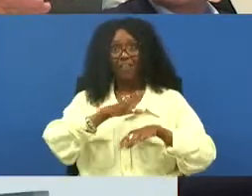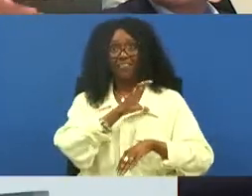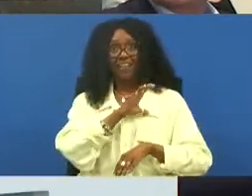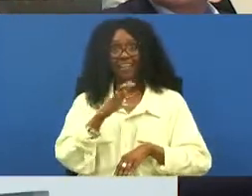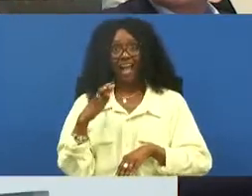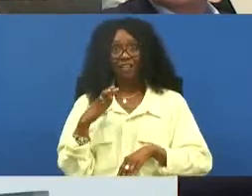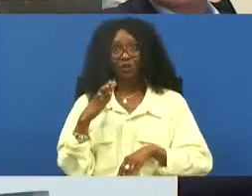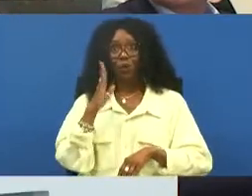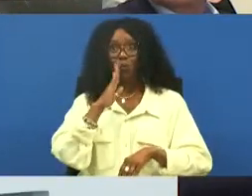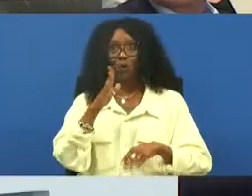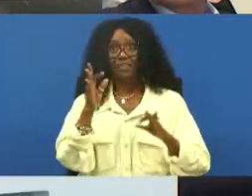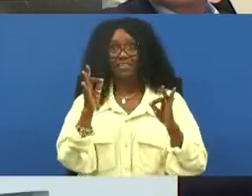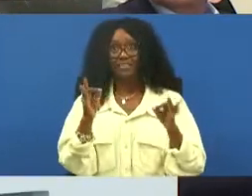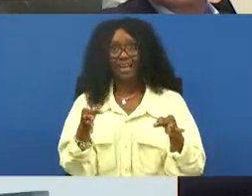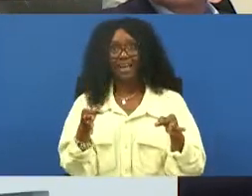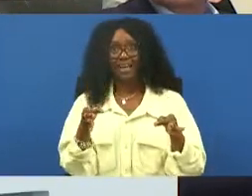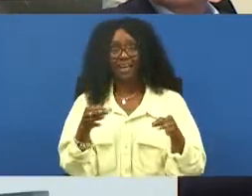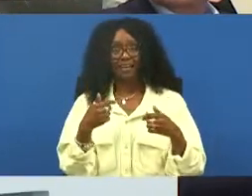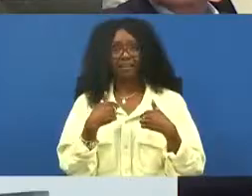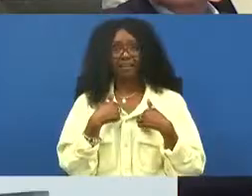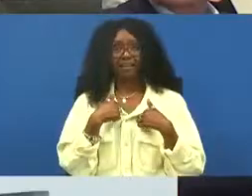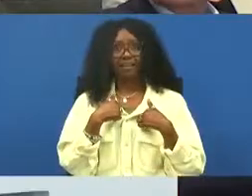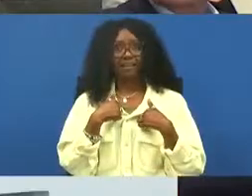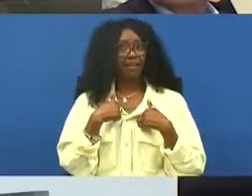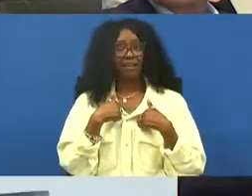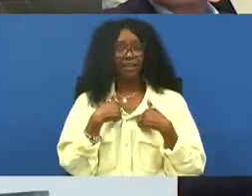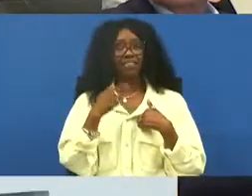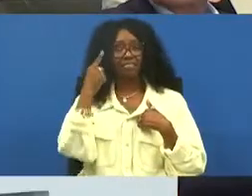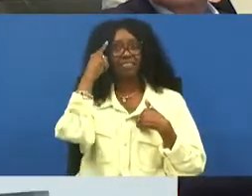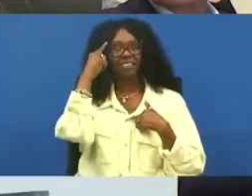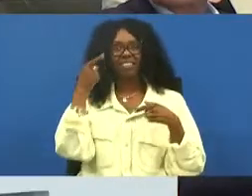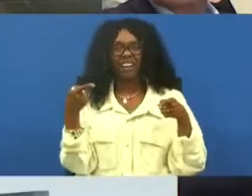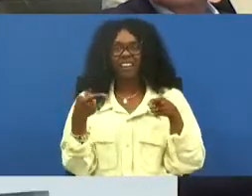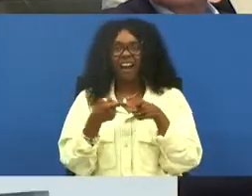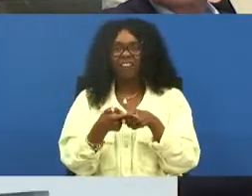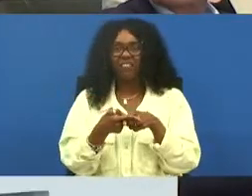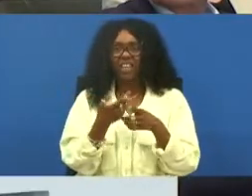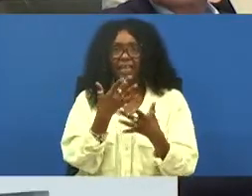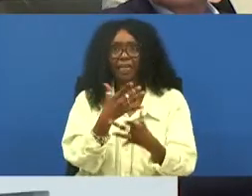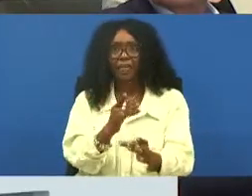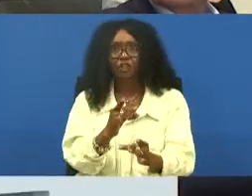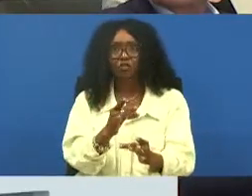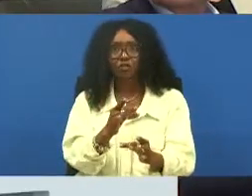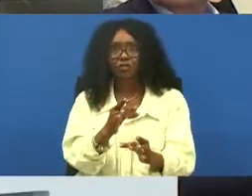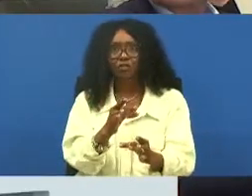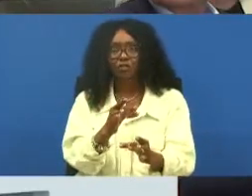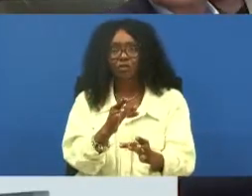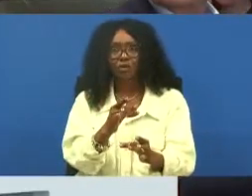make the decision. That, in my opinion, is a conflict of interest. And then there are conflicts of interest on the other side.